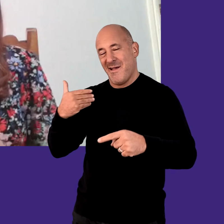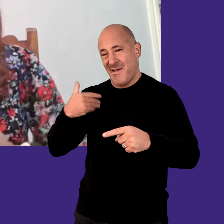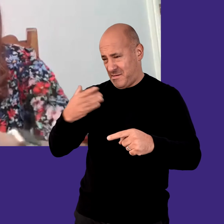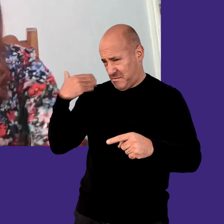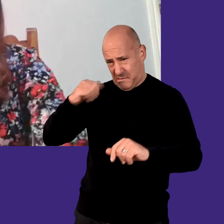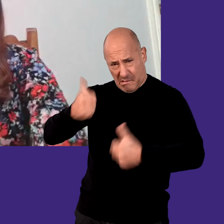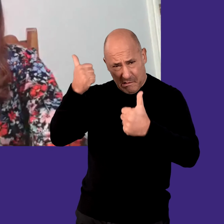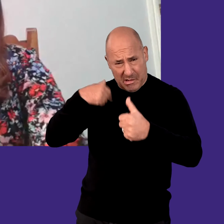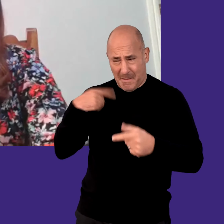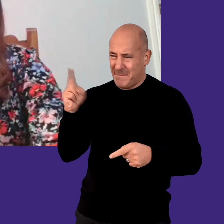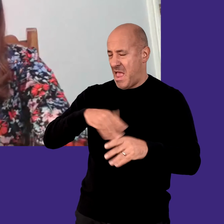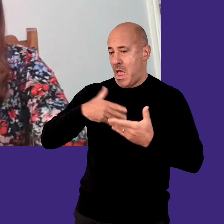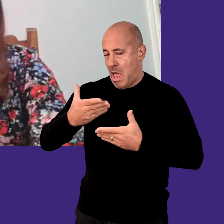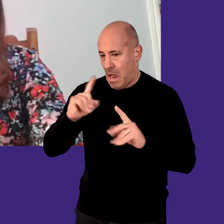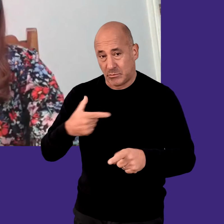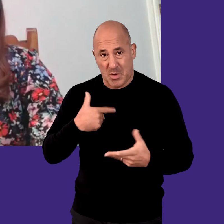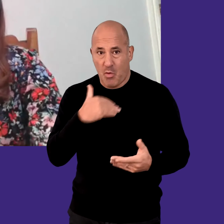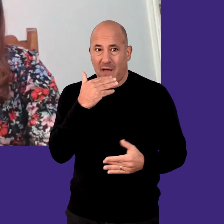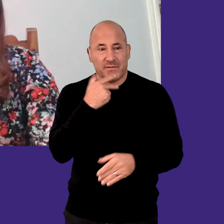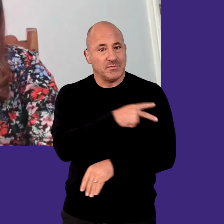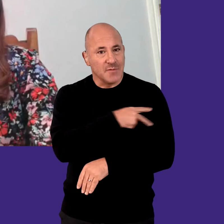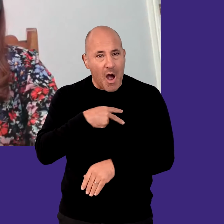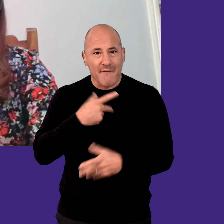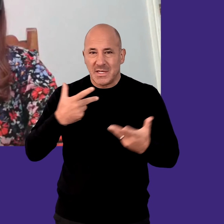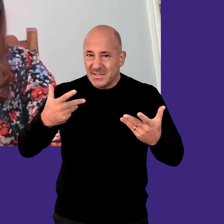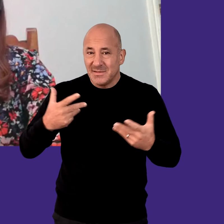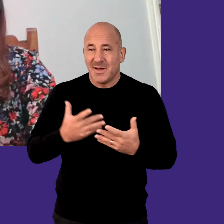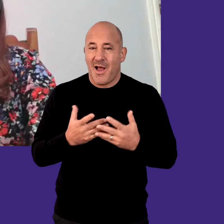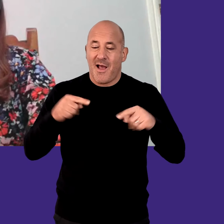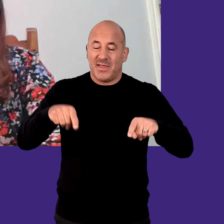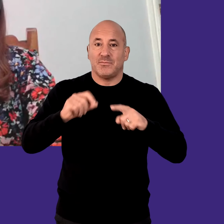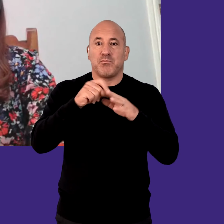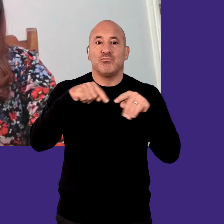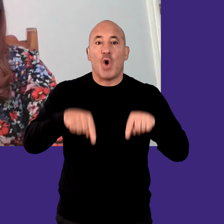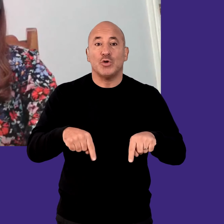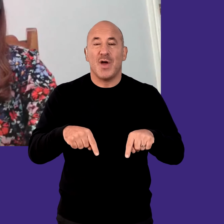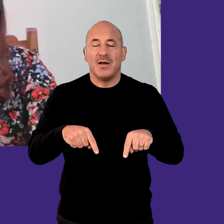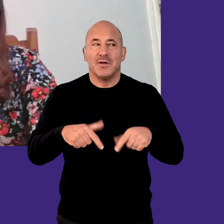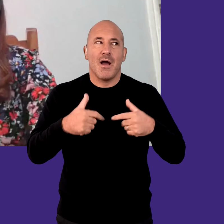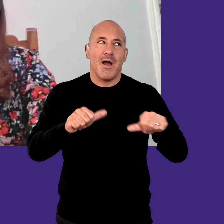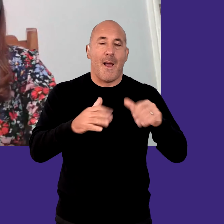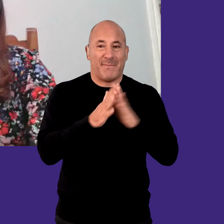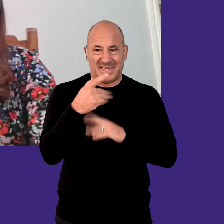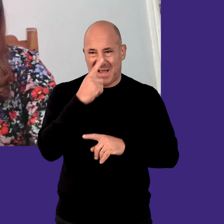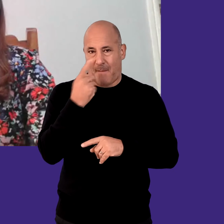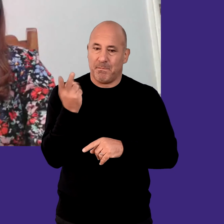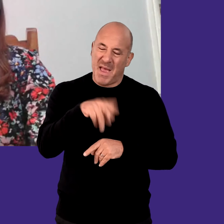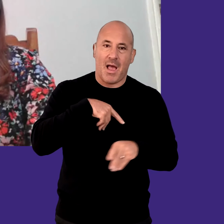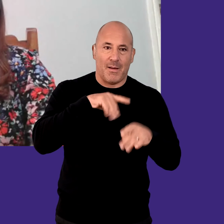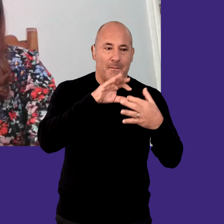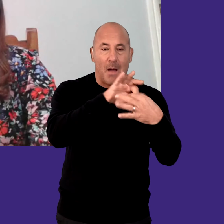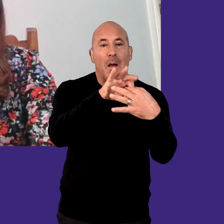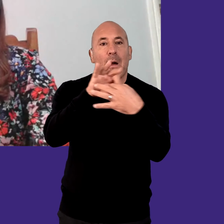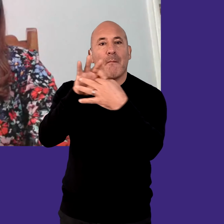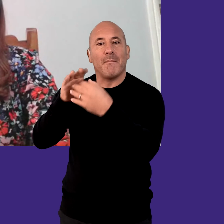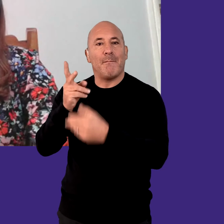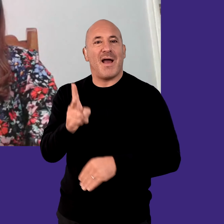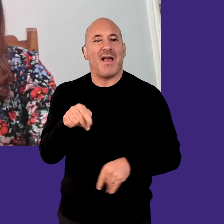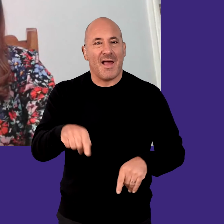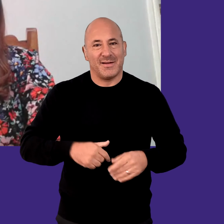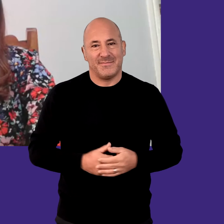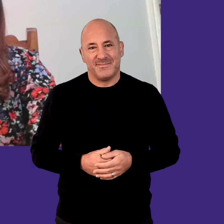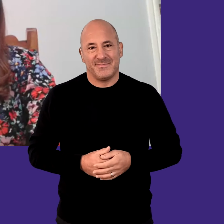those services back up and running that we had before that seemed to work so well. So I think definitely this project is going